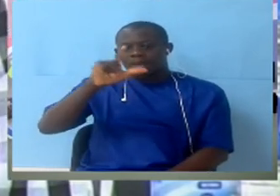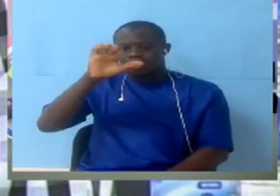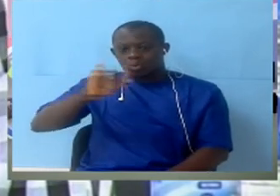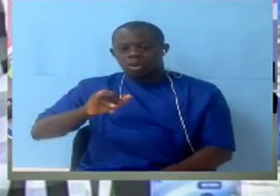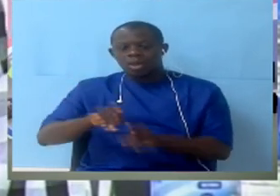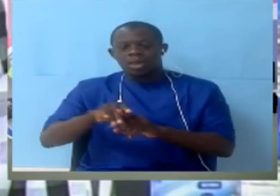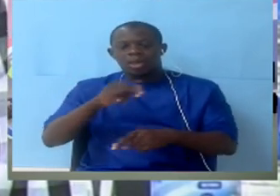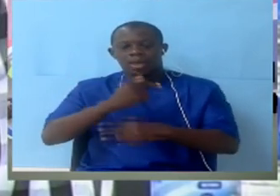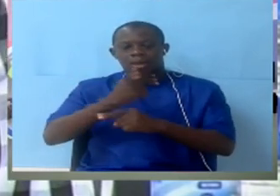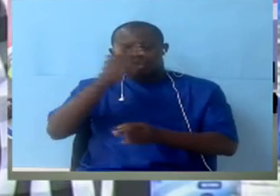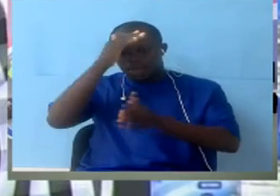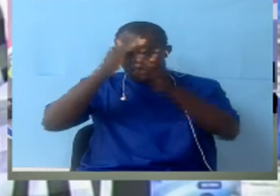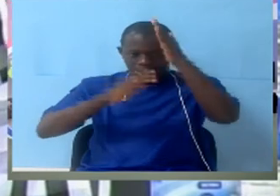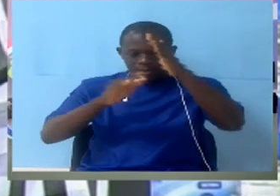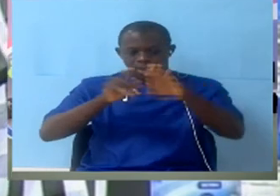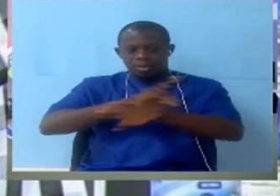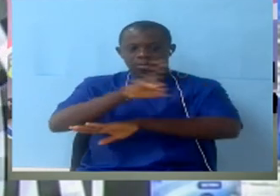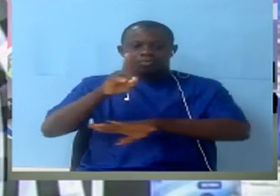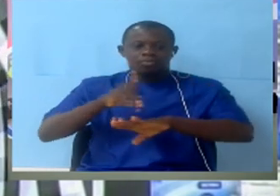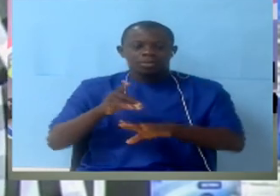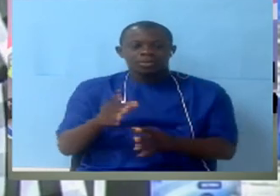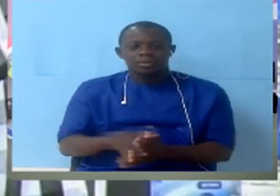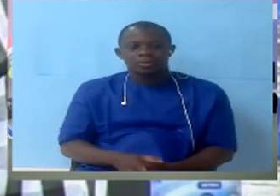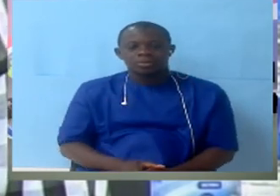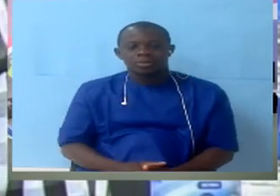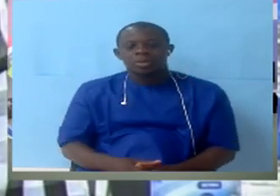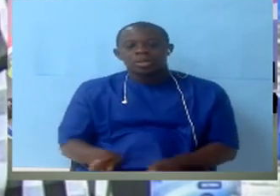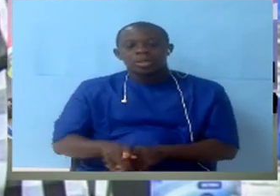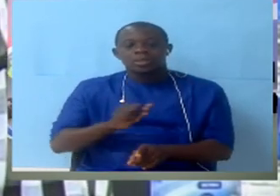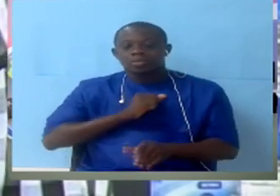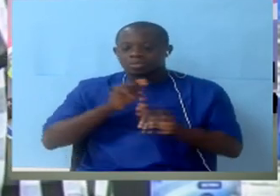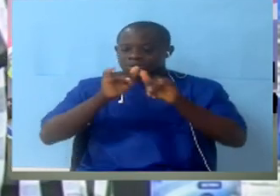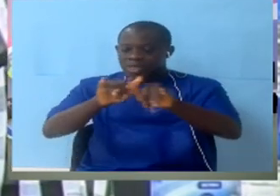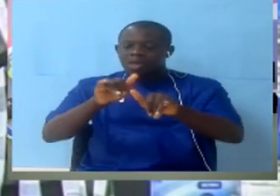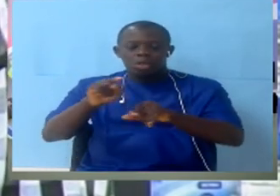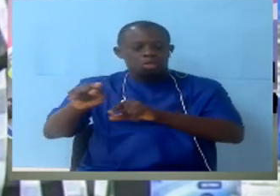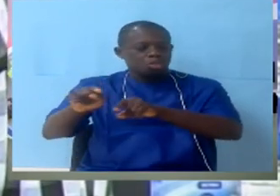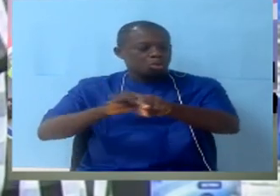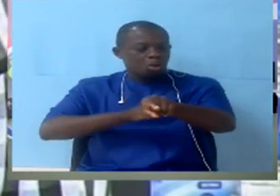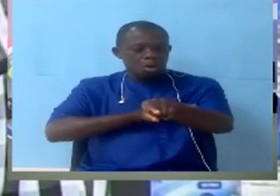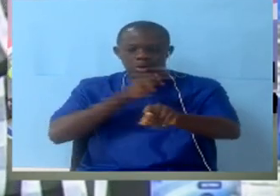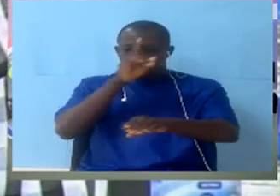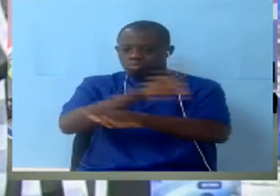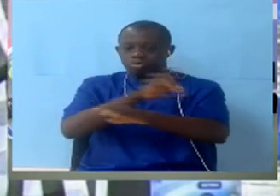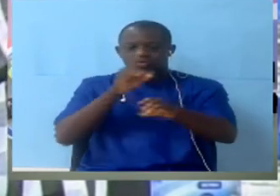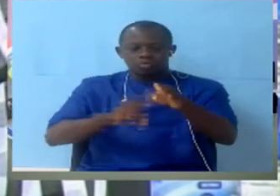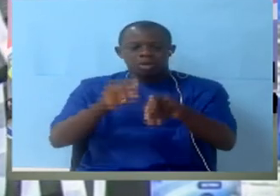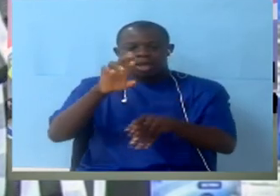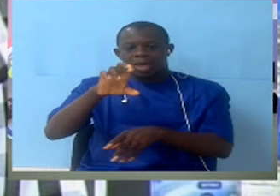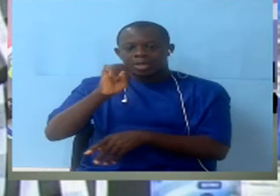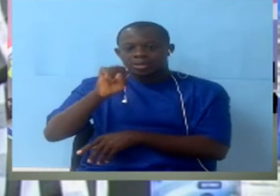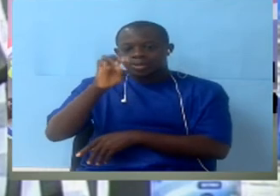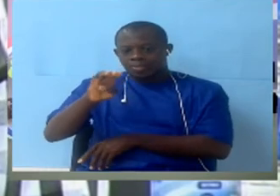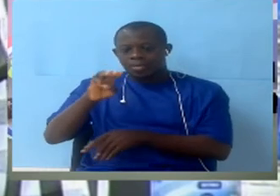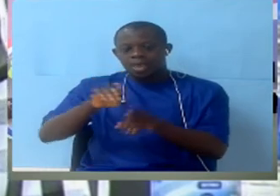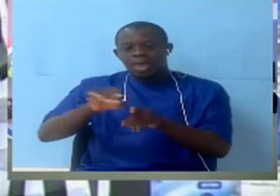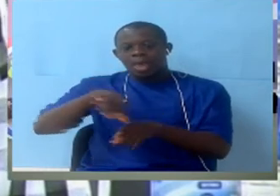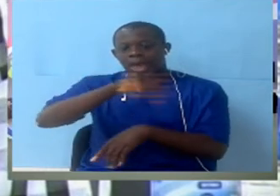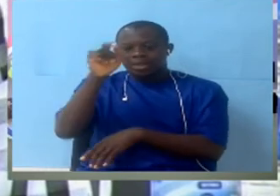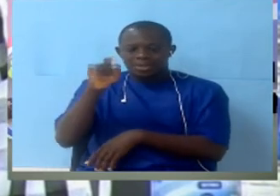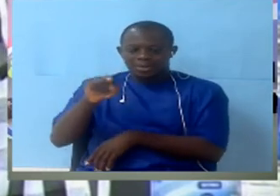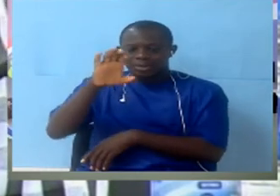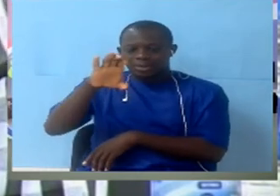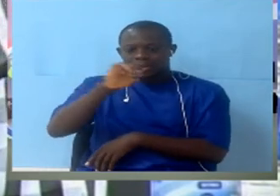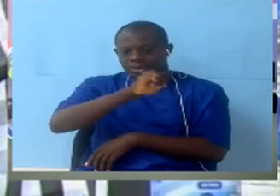Gaf camp. Still too long for RSM. You stay too long at the position of an RSM. And then you see. And this